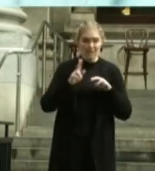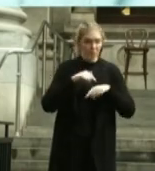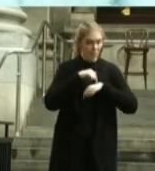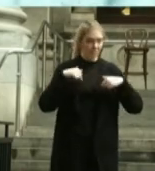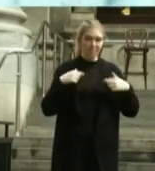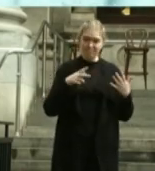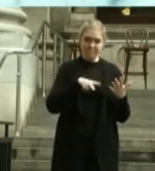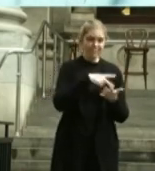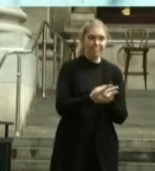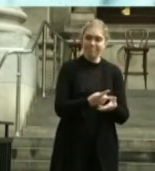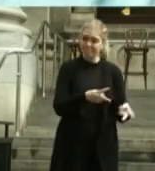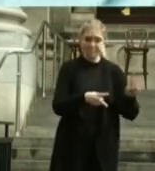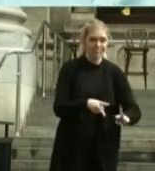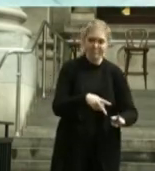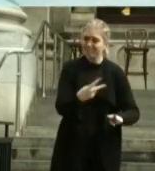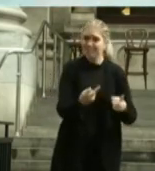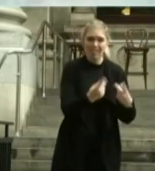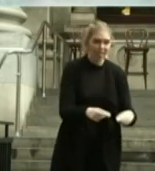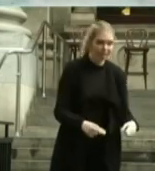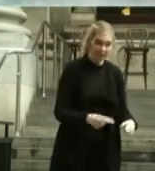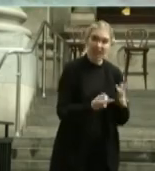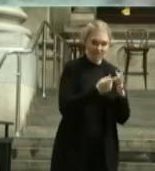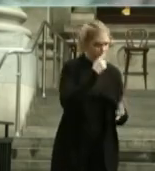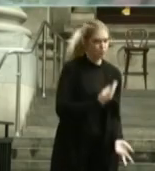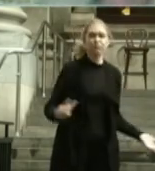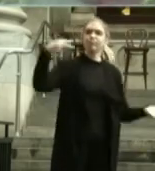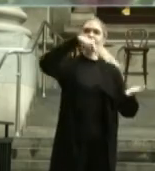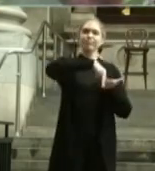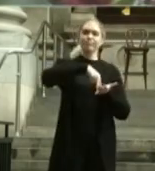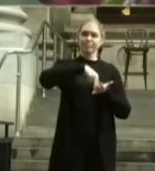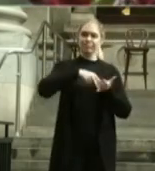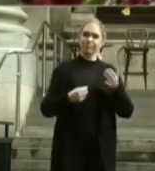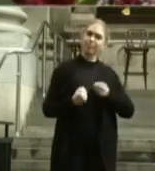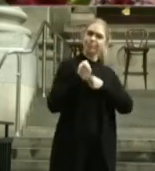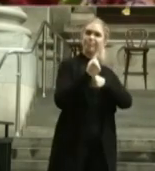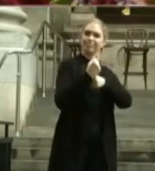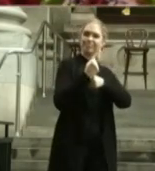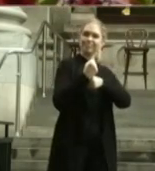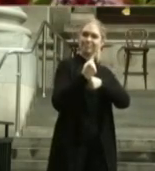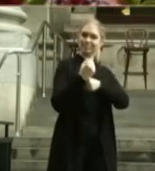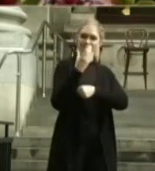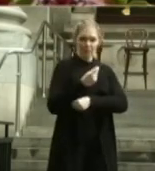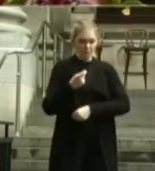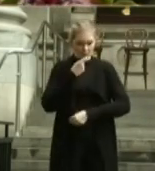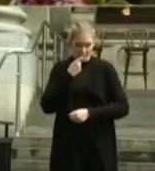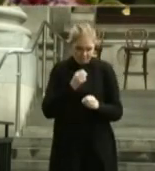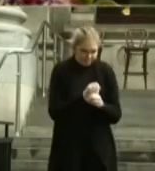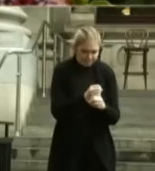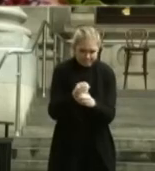fall, others be rising. Saying, from little things, big things